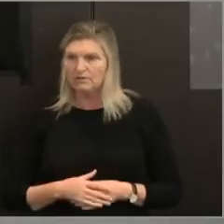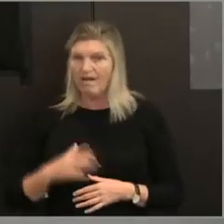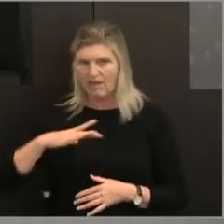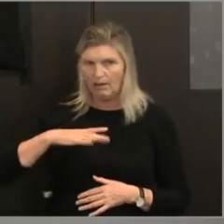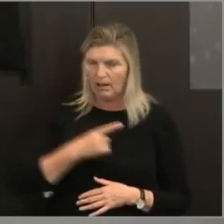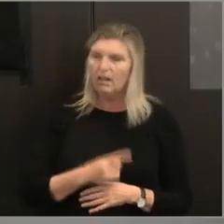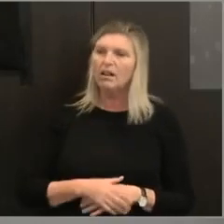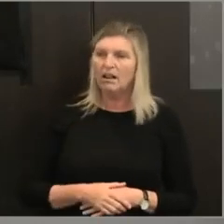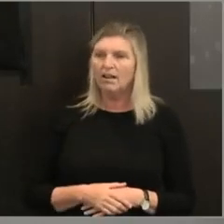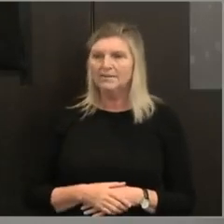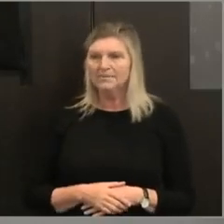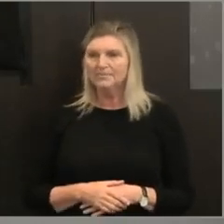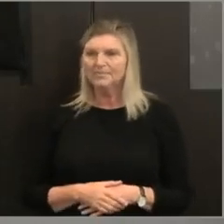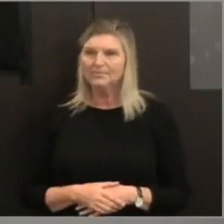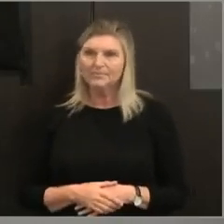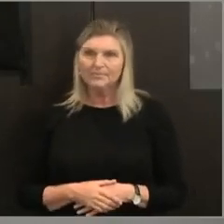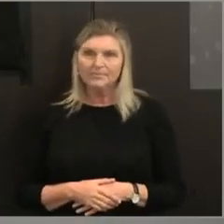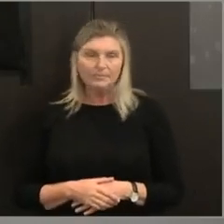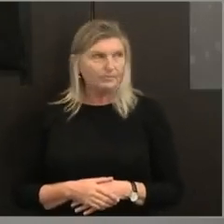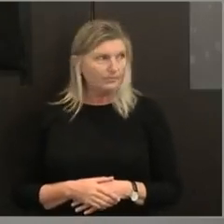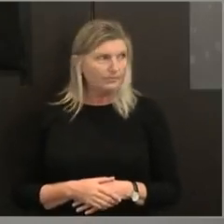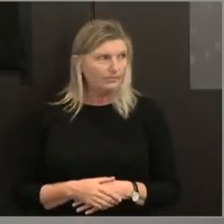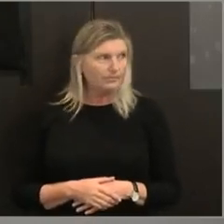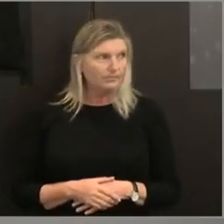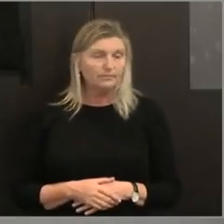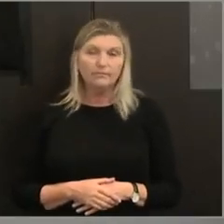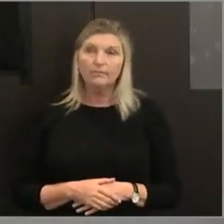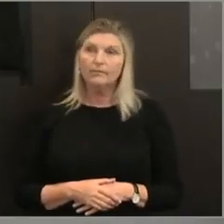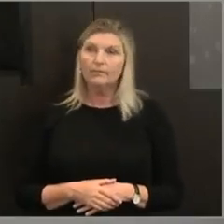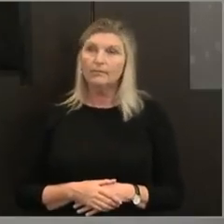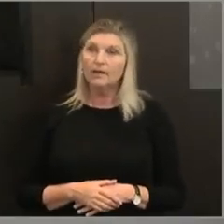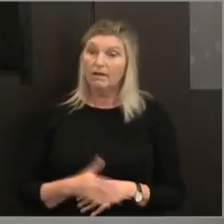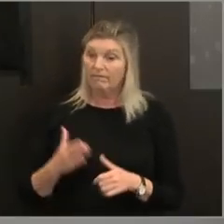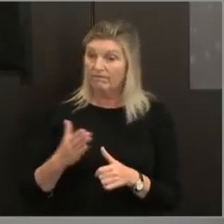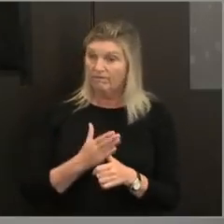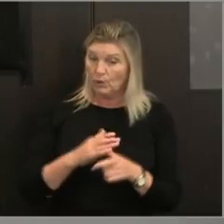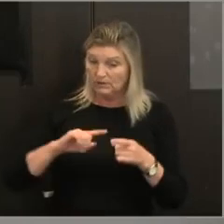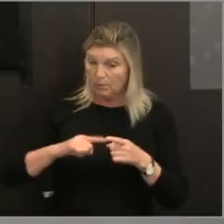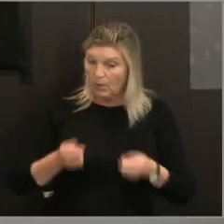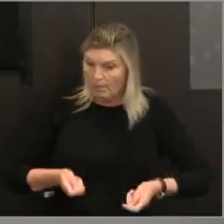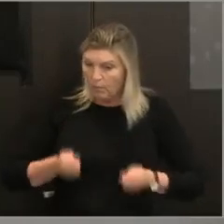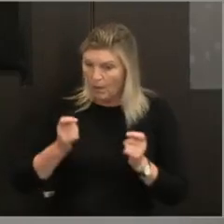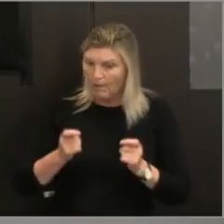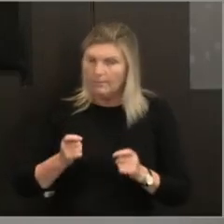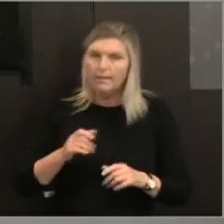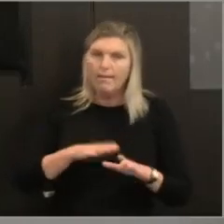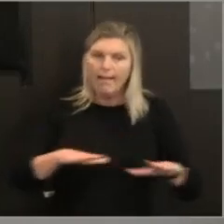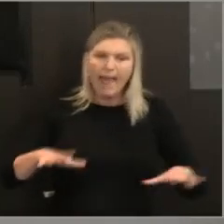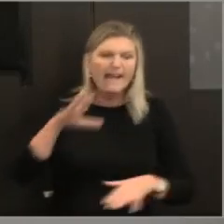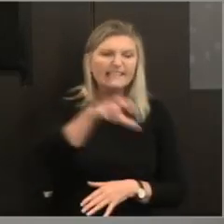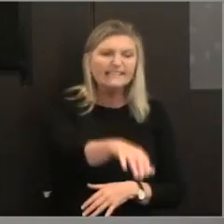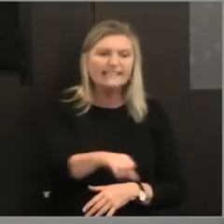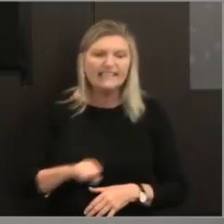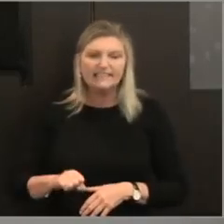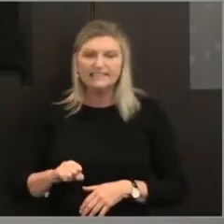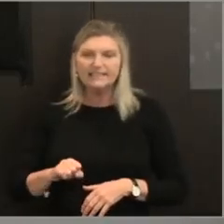And so, the first point which they raised, that land is seized, populations are forcibly